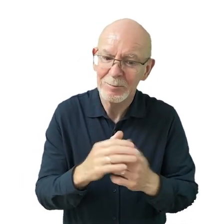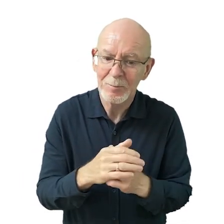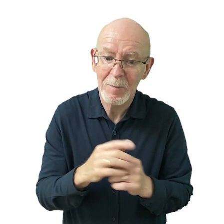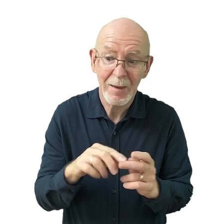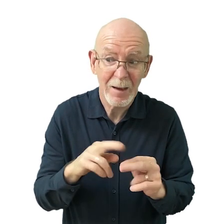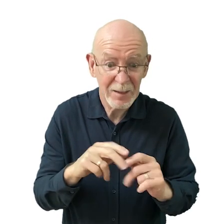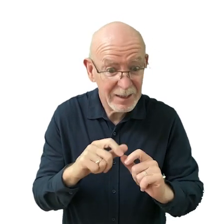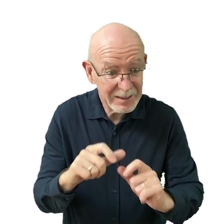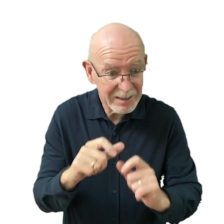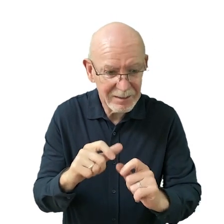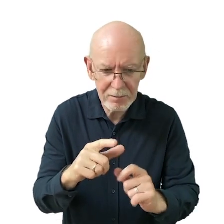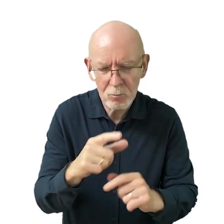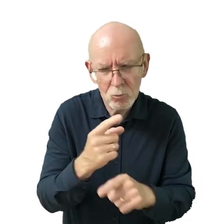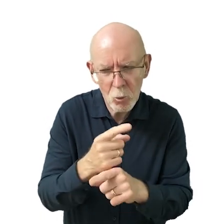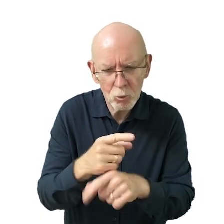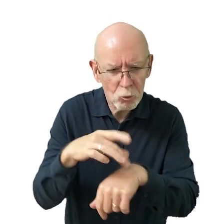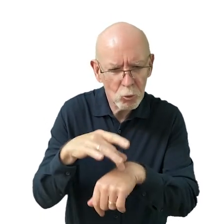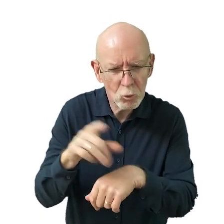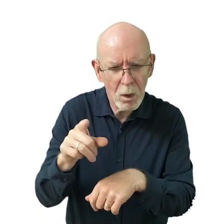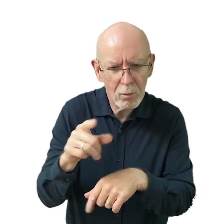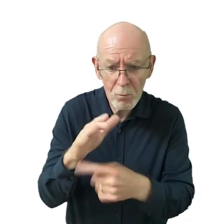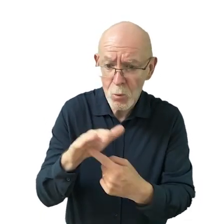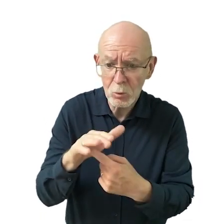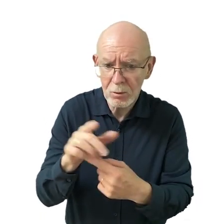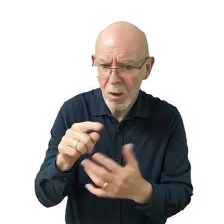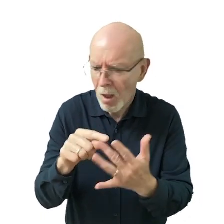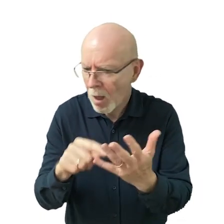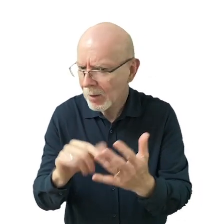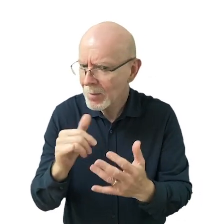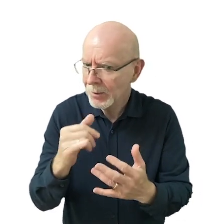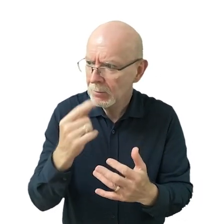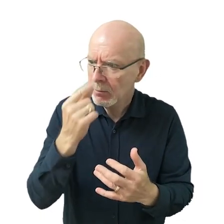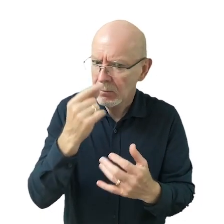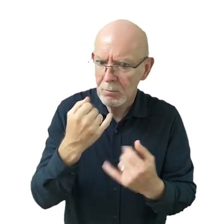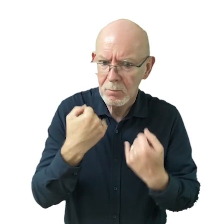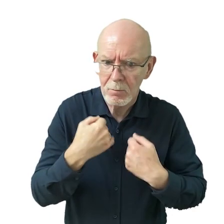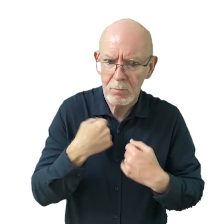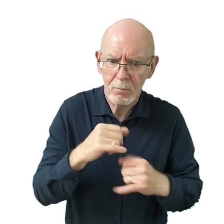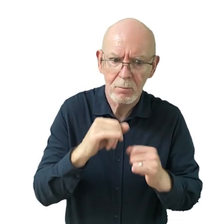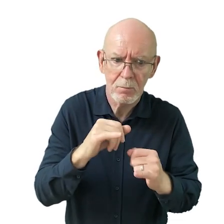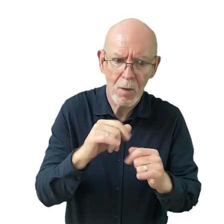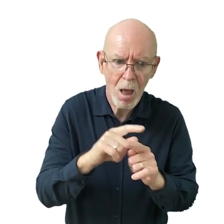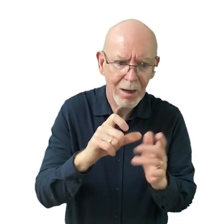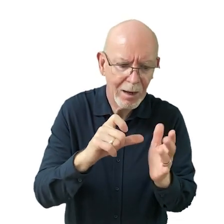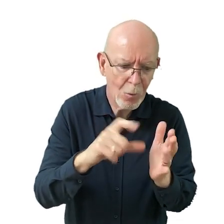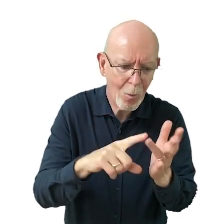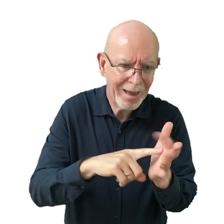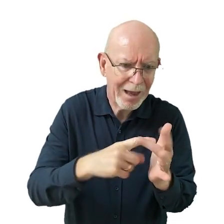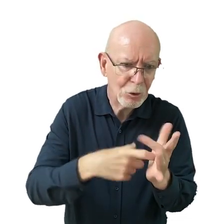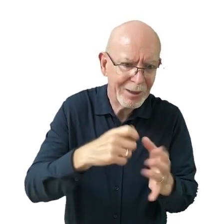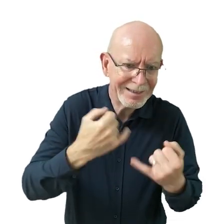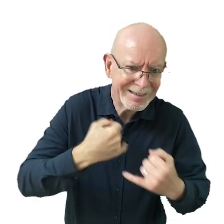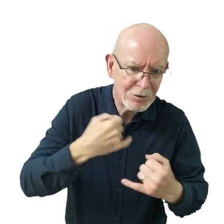they persist, speak to your doctor, as it's important to rule out other conditions like celiac disease